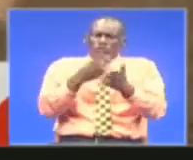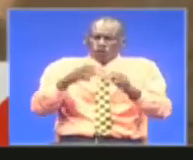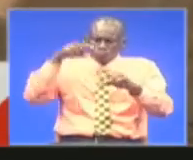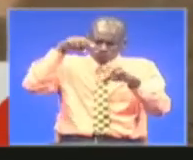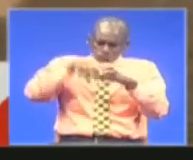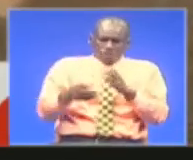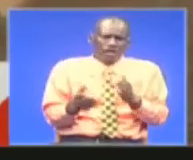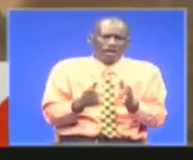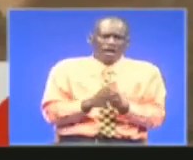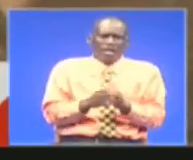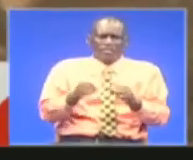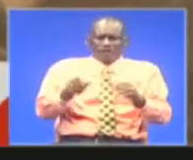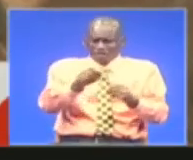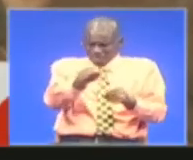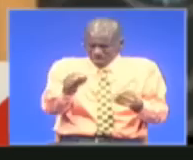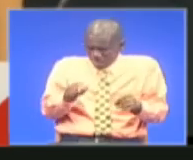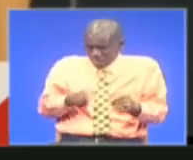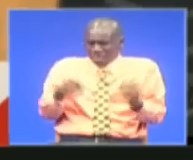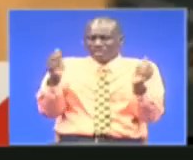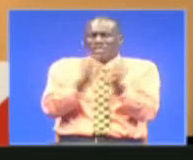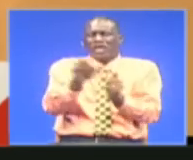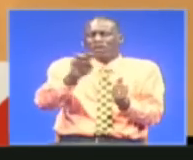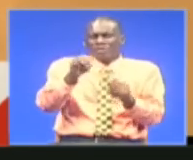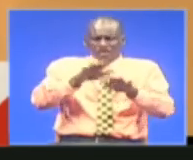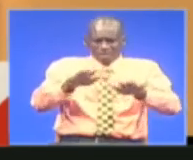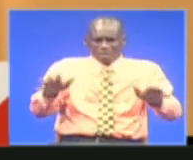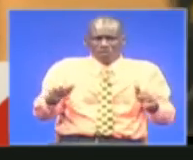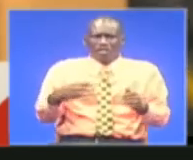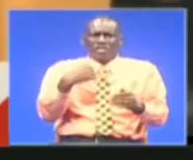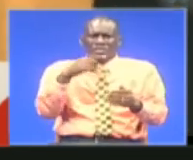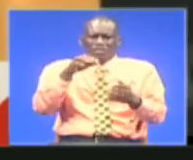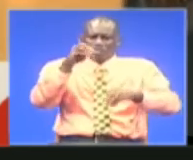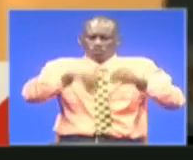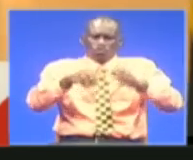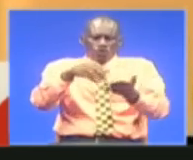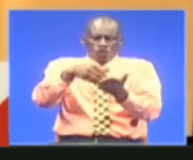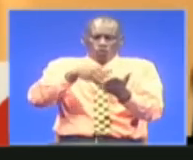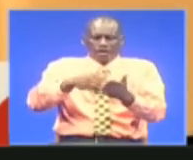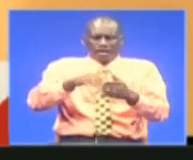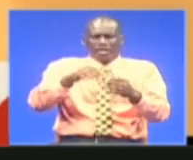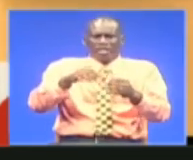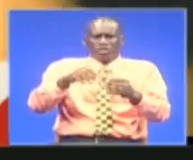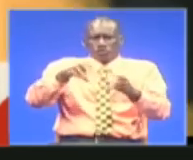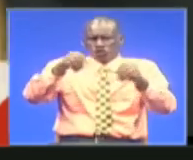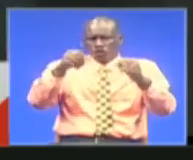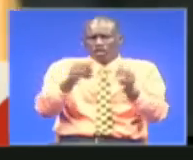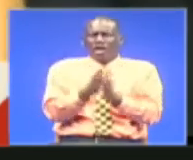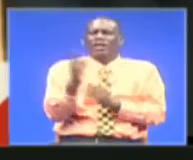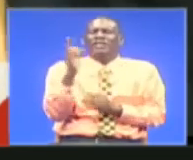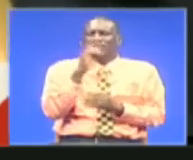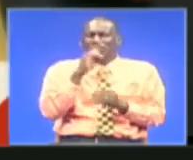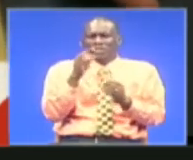10 meters deep into the ground is also said to be a contributor to the weak nature of the soil, more so dangerous for roads